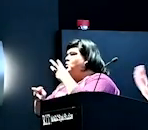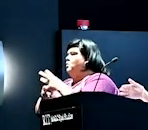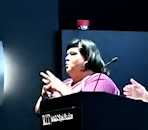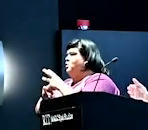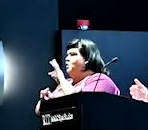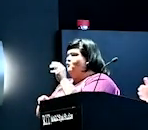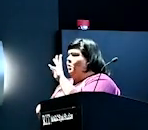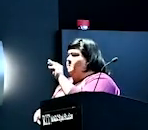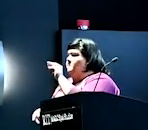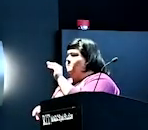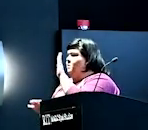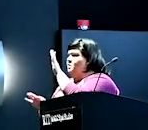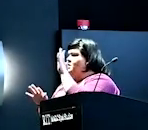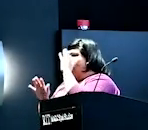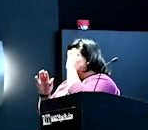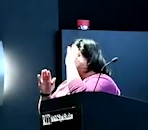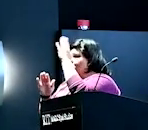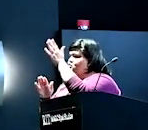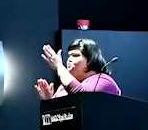the future